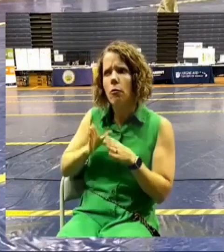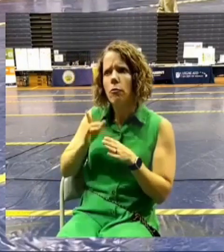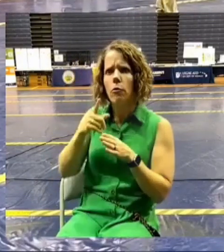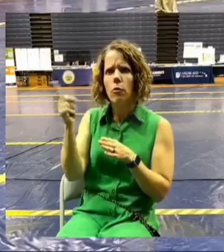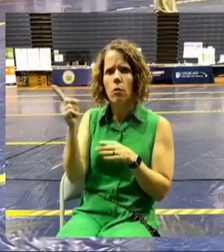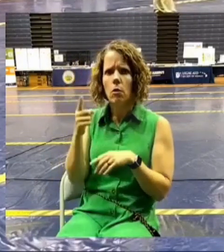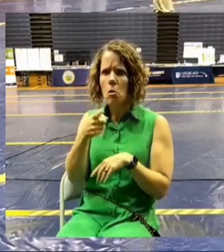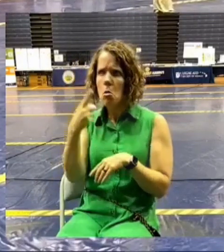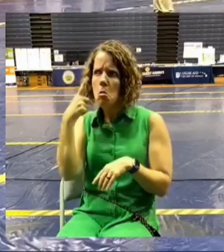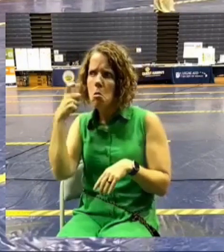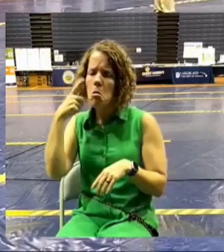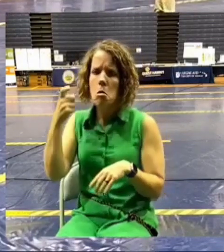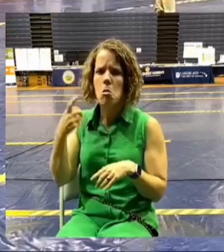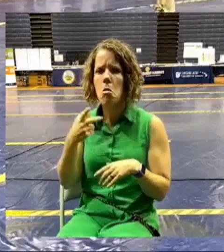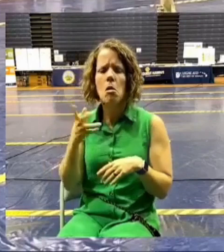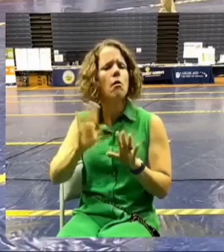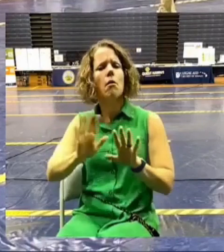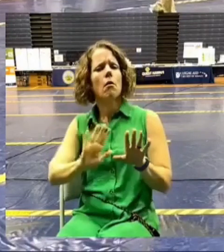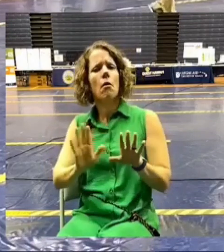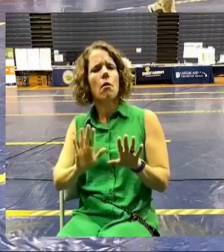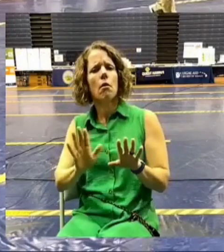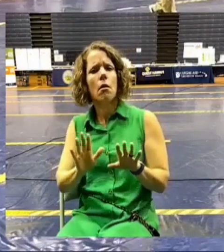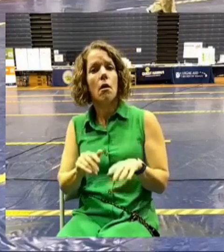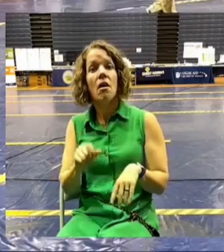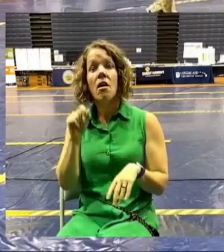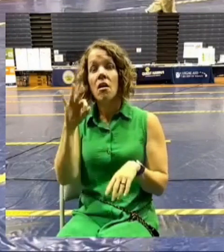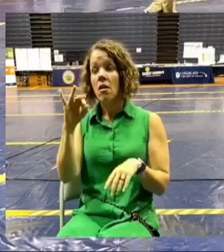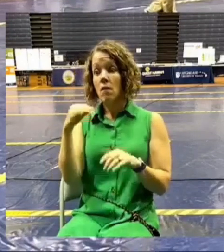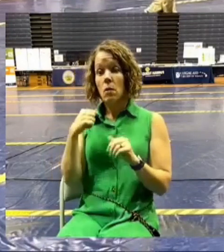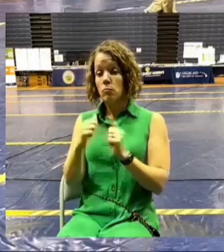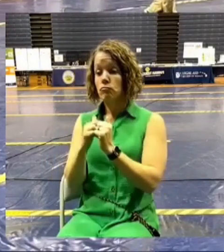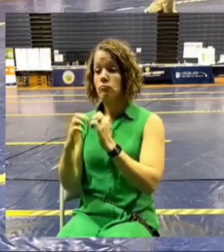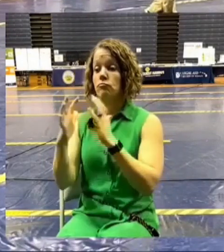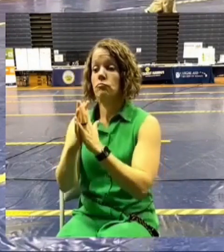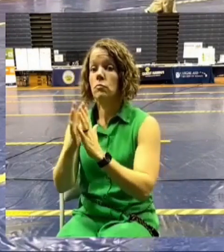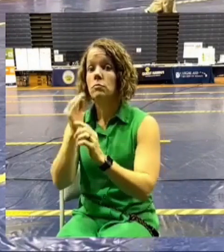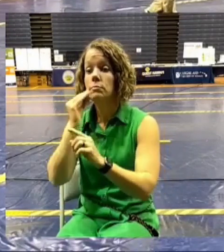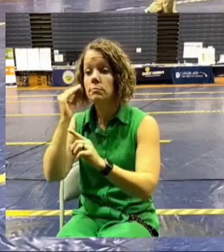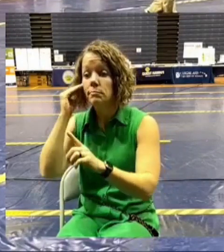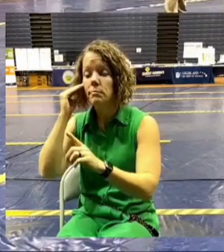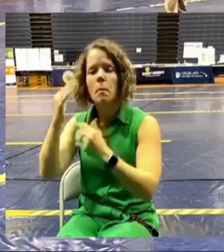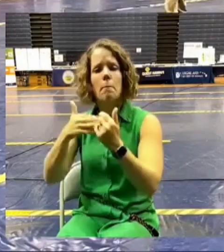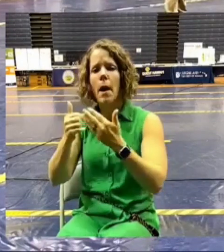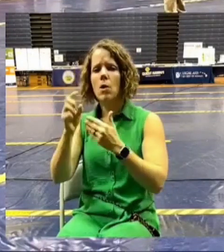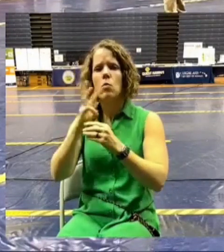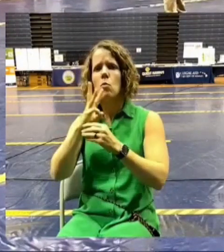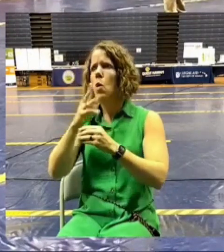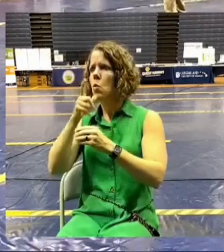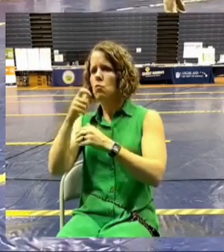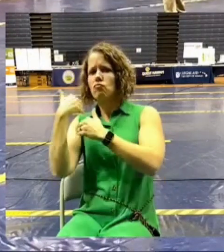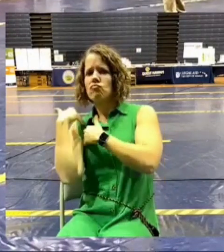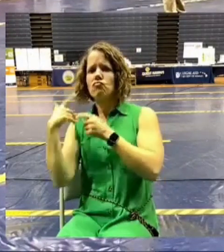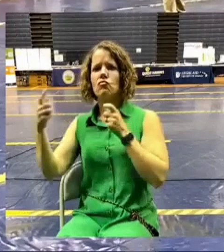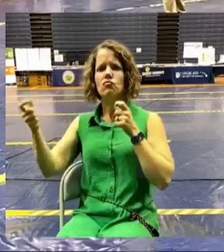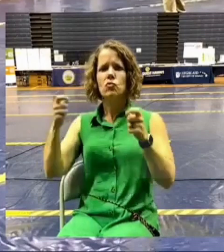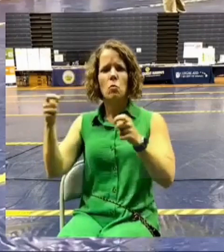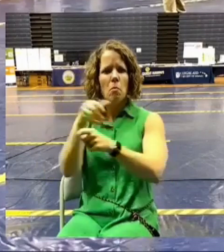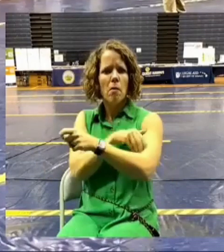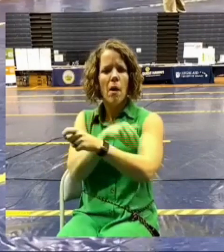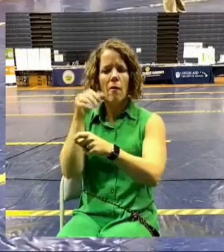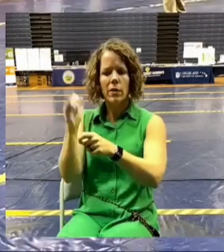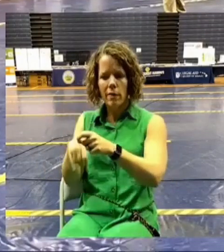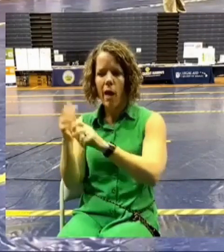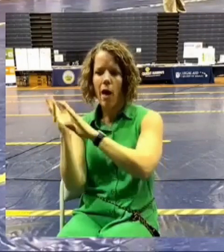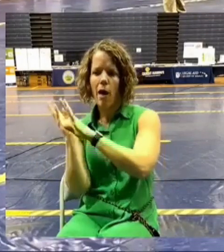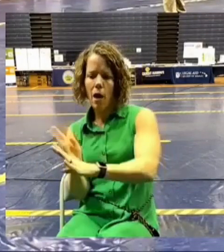because there are people who will take a house there if we put one up, whoever's supplying the water. And there are those that feel